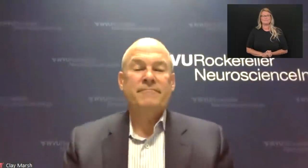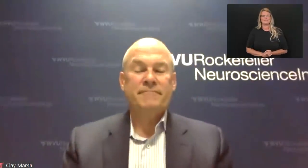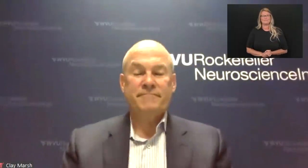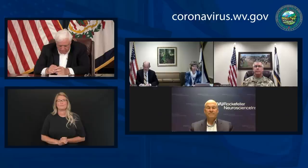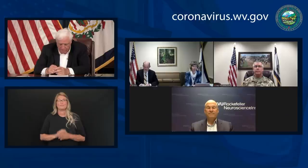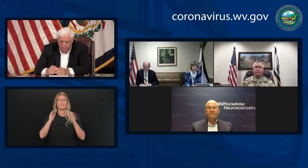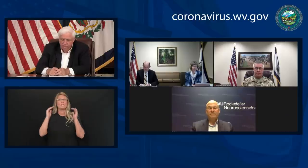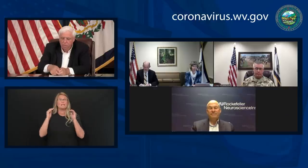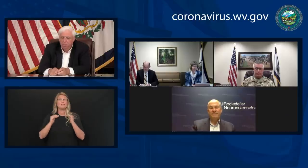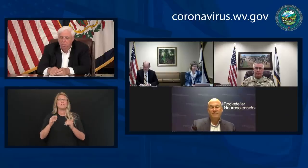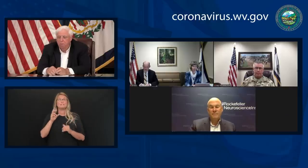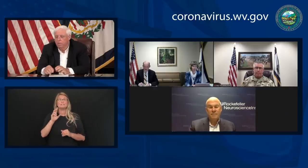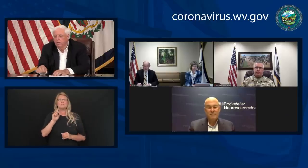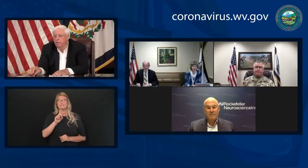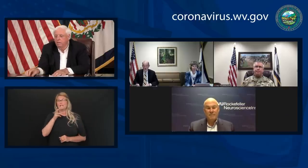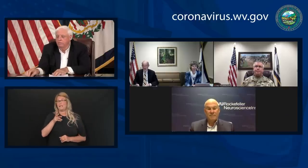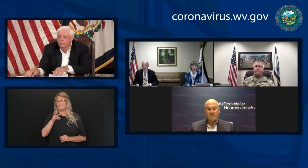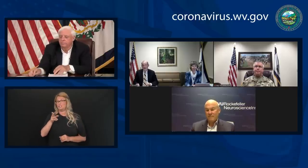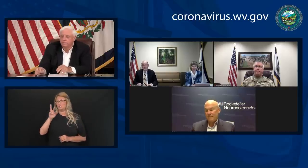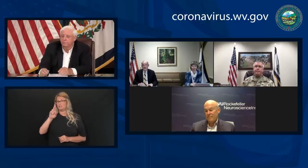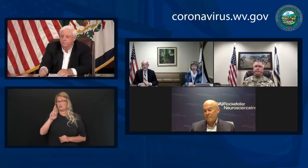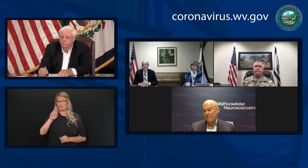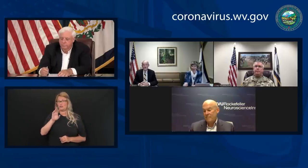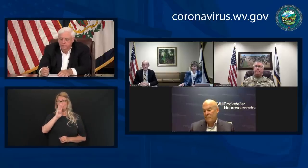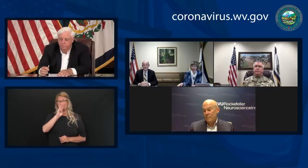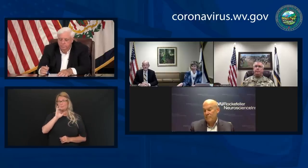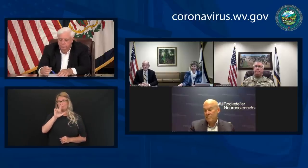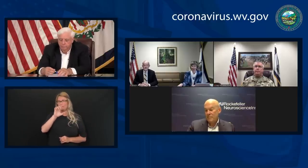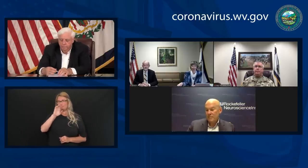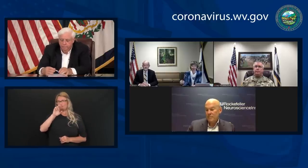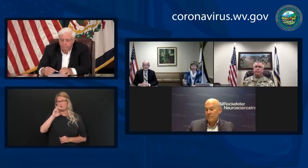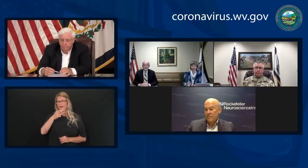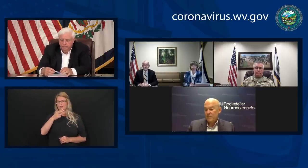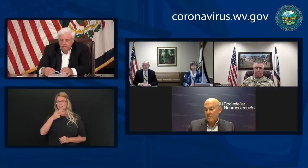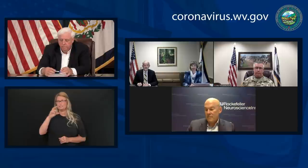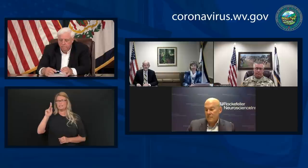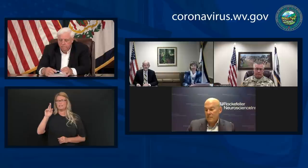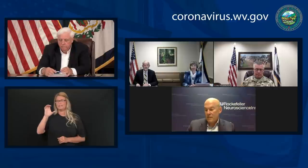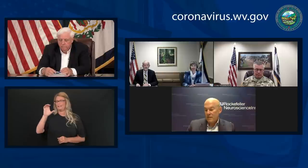Next, we'll go to the West Virginia DHHR with Secretary Bill Crouch and Dr. Kathy Slim.